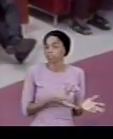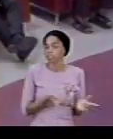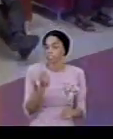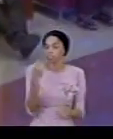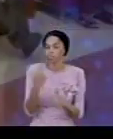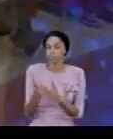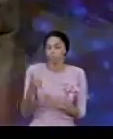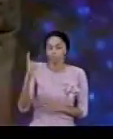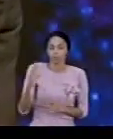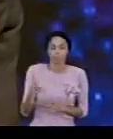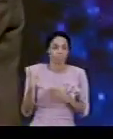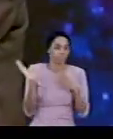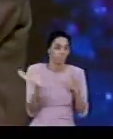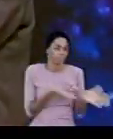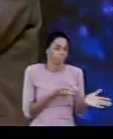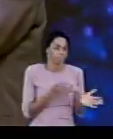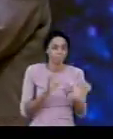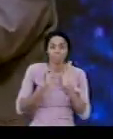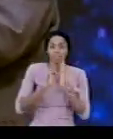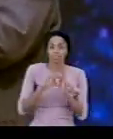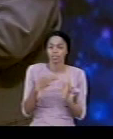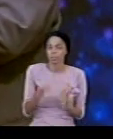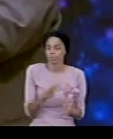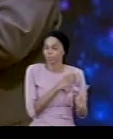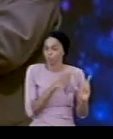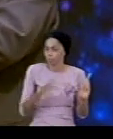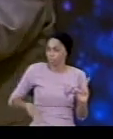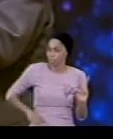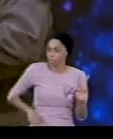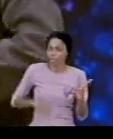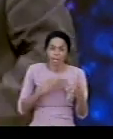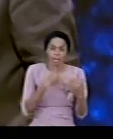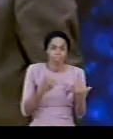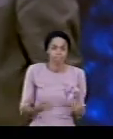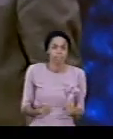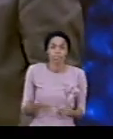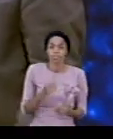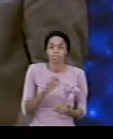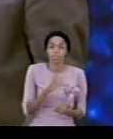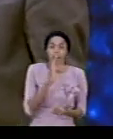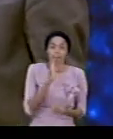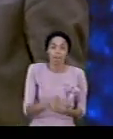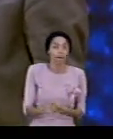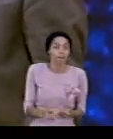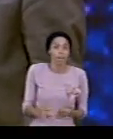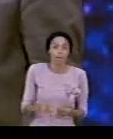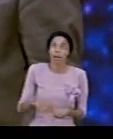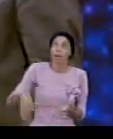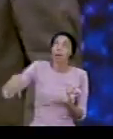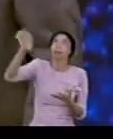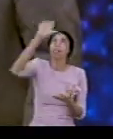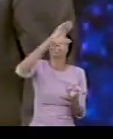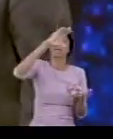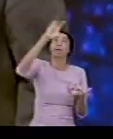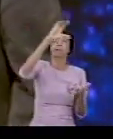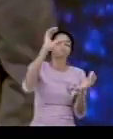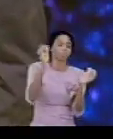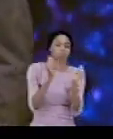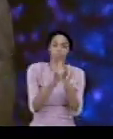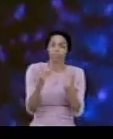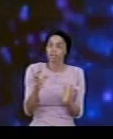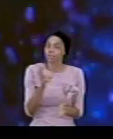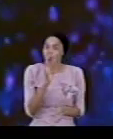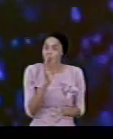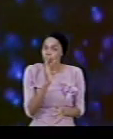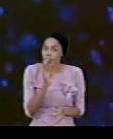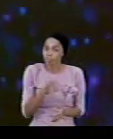God. They forsake the example of Christ, and they are clouds without water. Clouds that